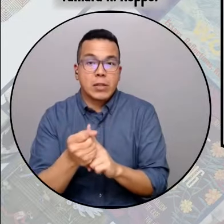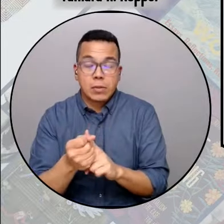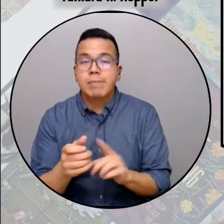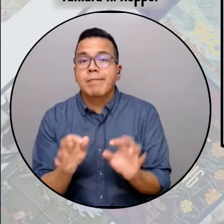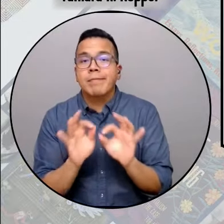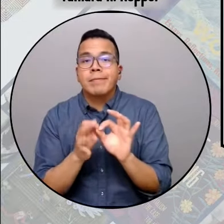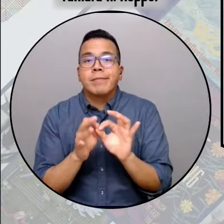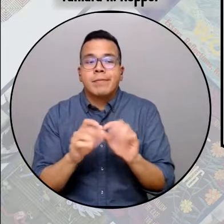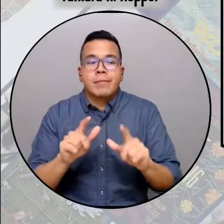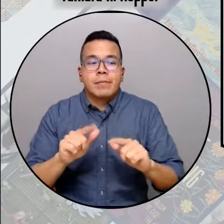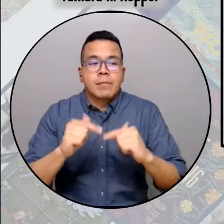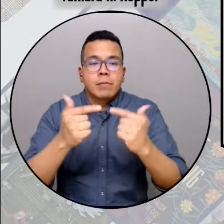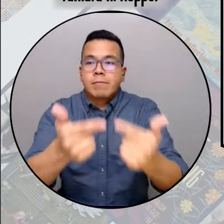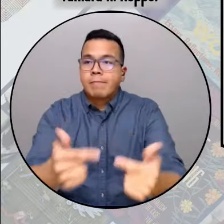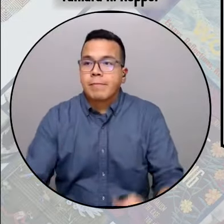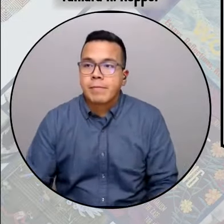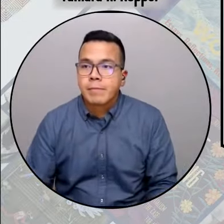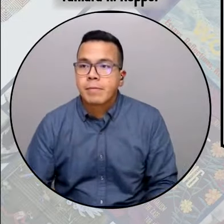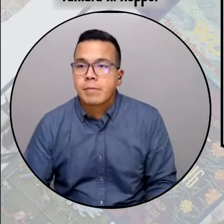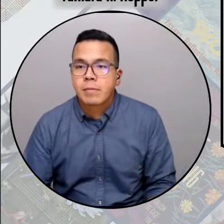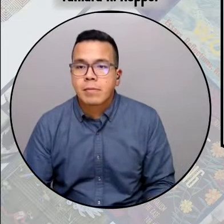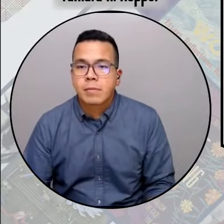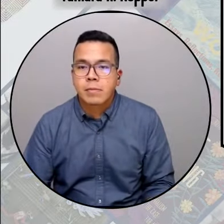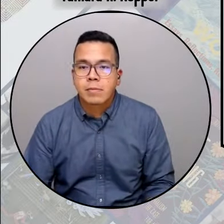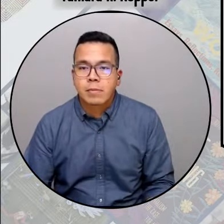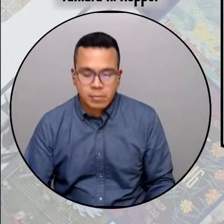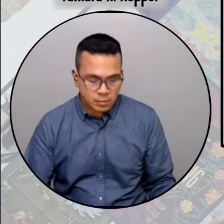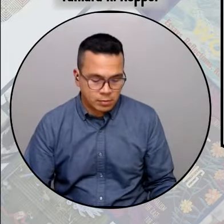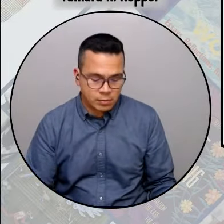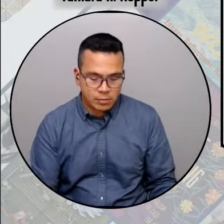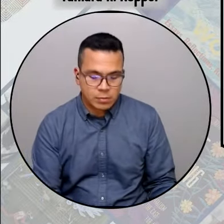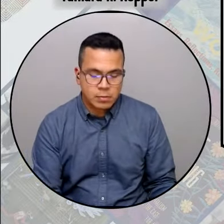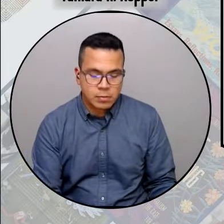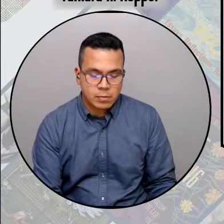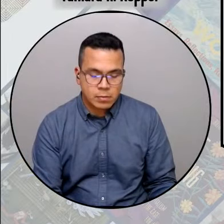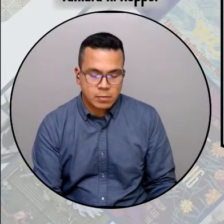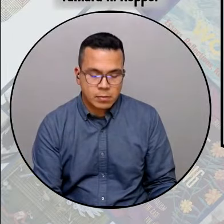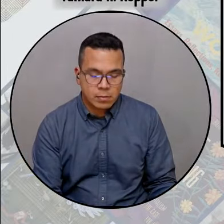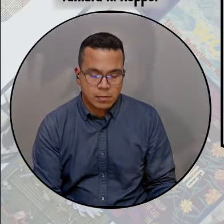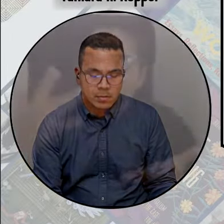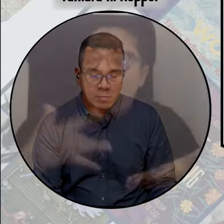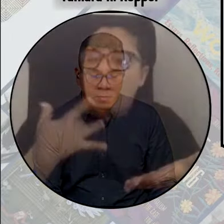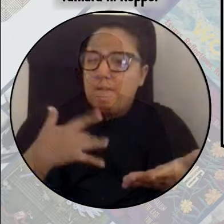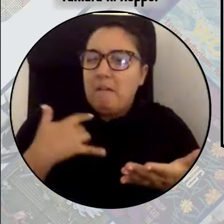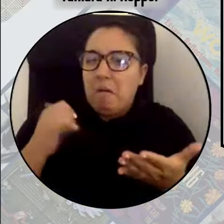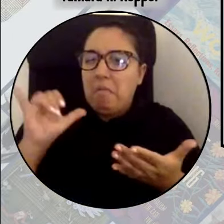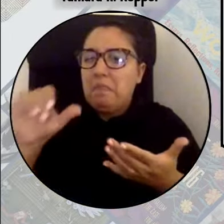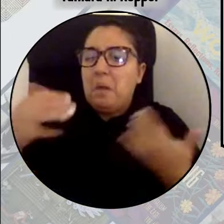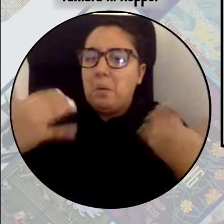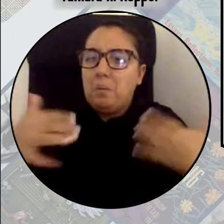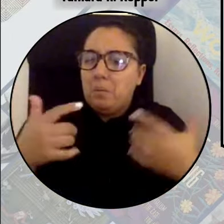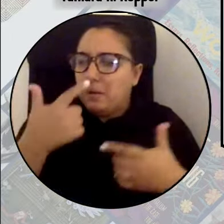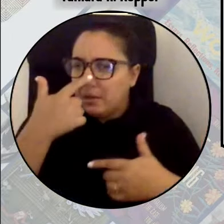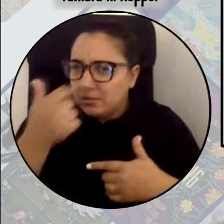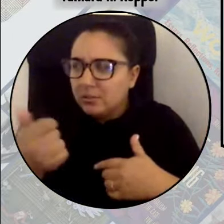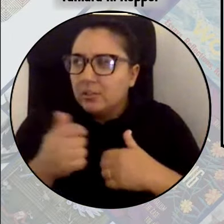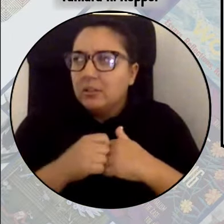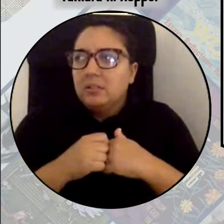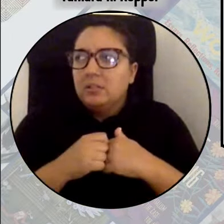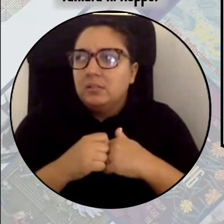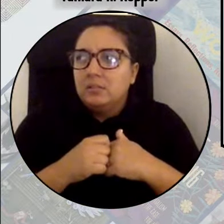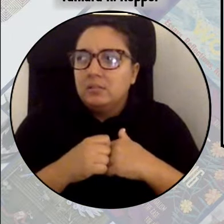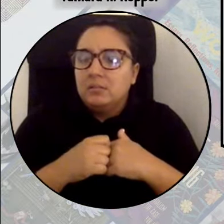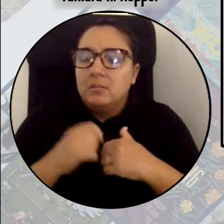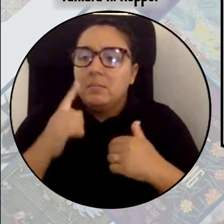is something that I found, you know, interesting, thinking about how today, how do people critique